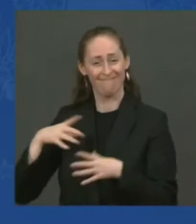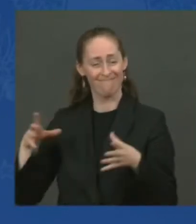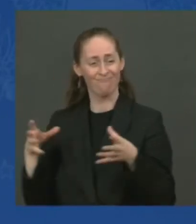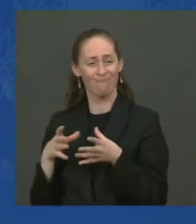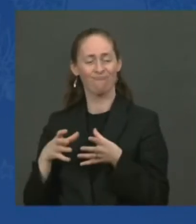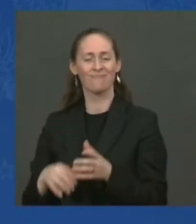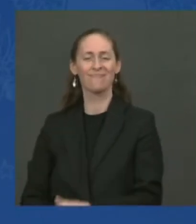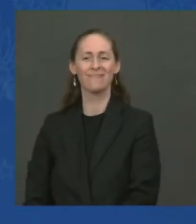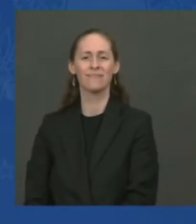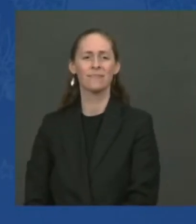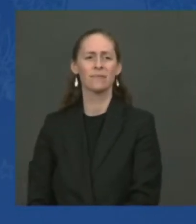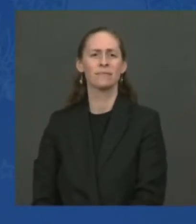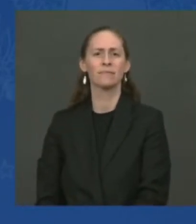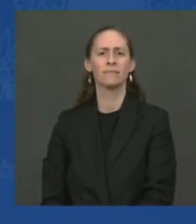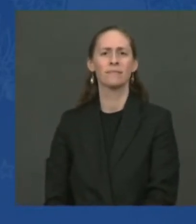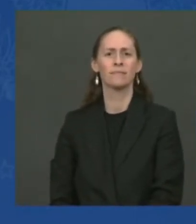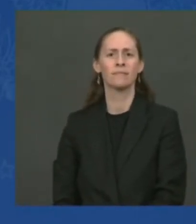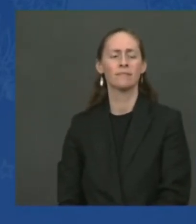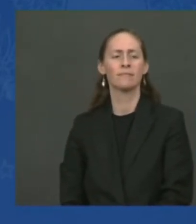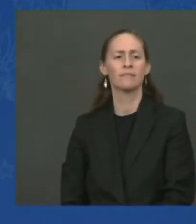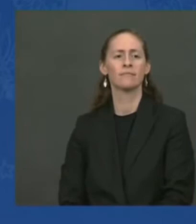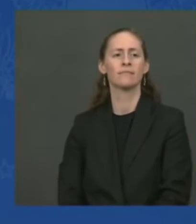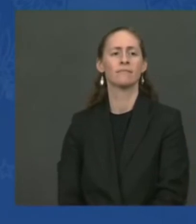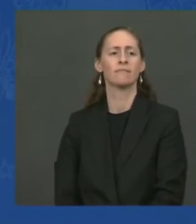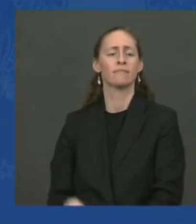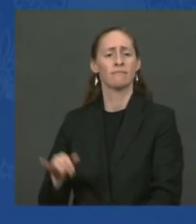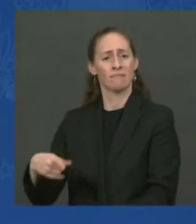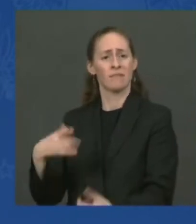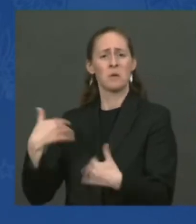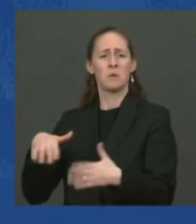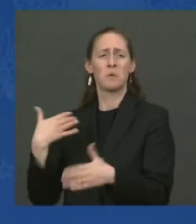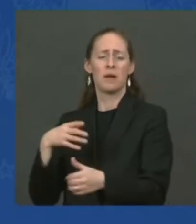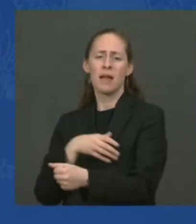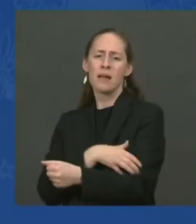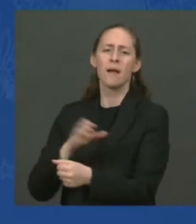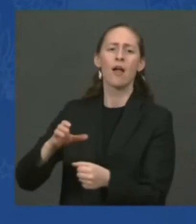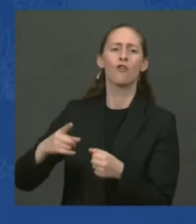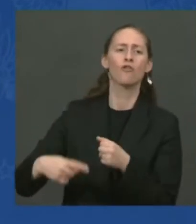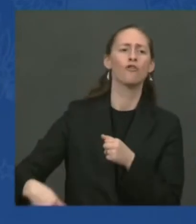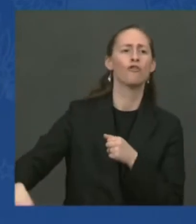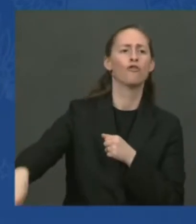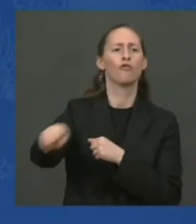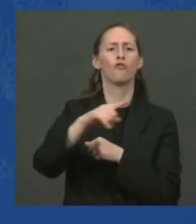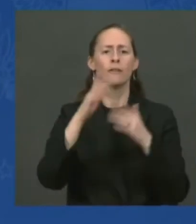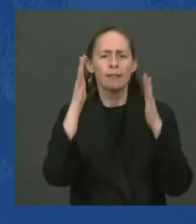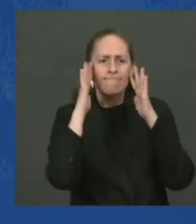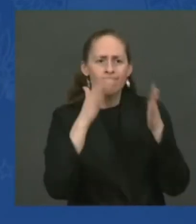And this law empowers unions to keep building the middle class, leaving no one behind.